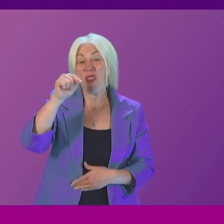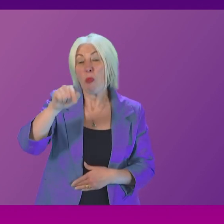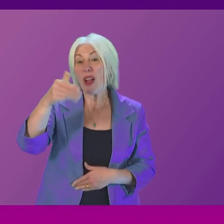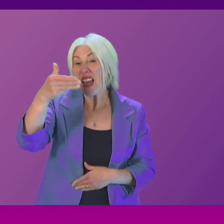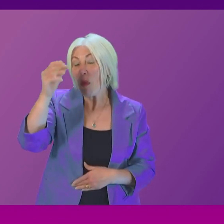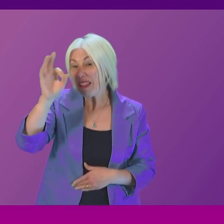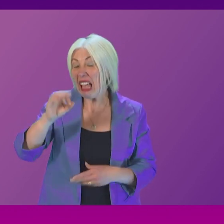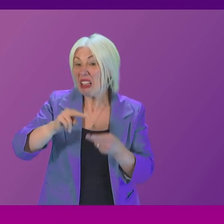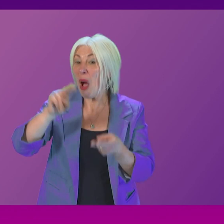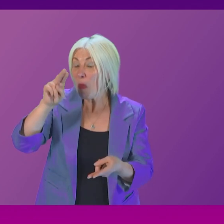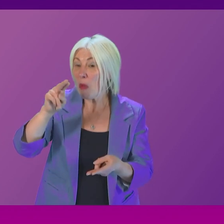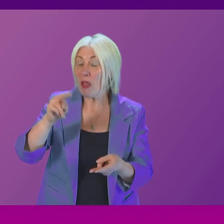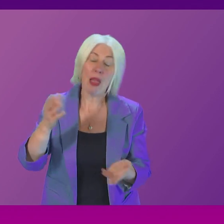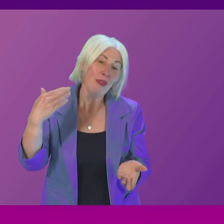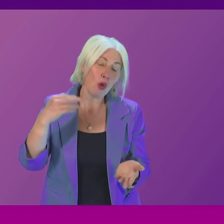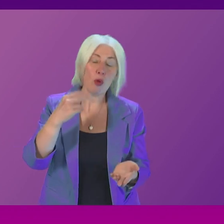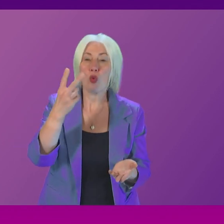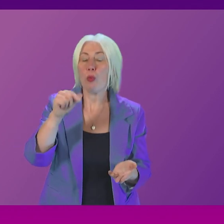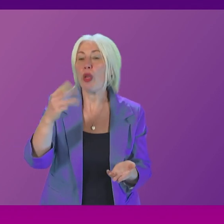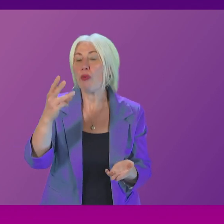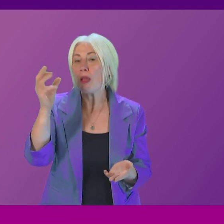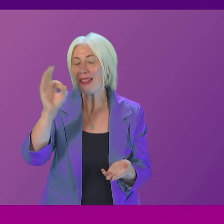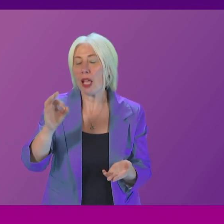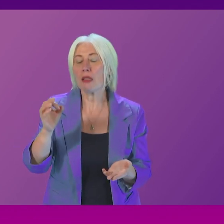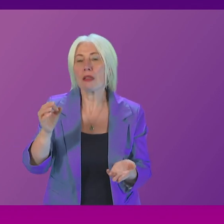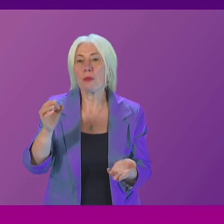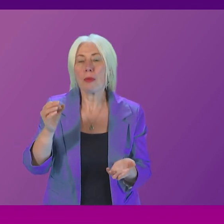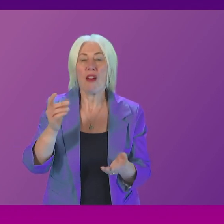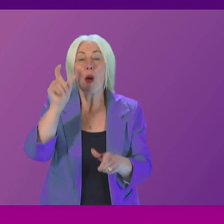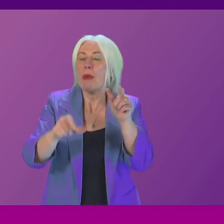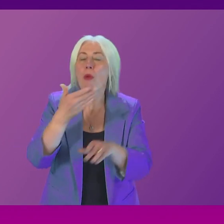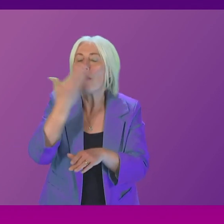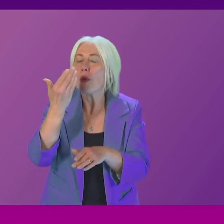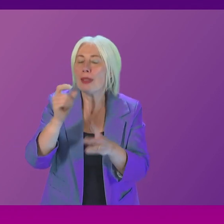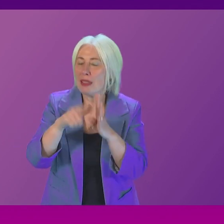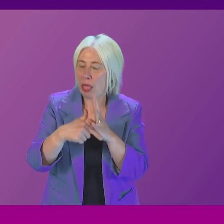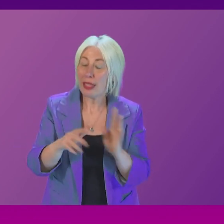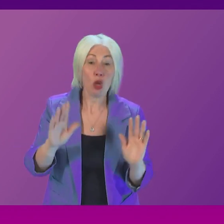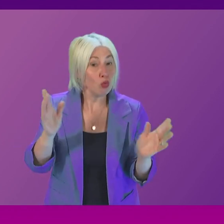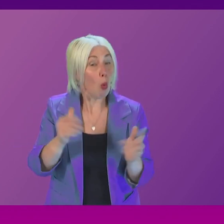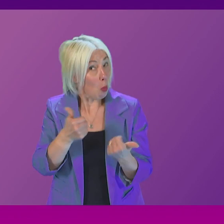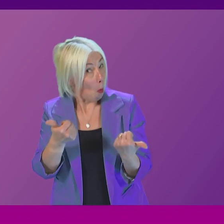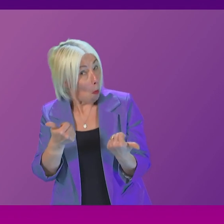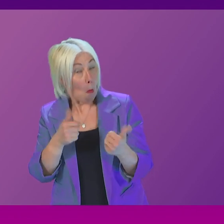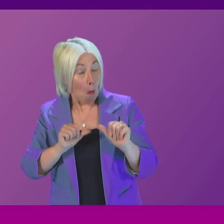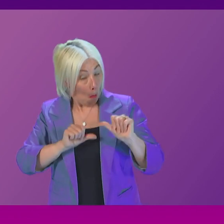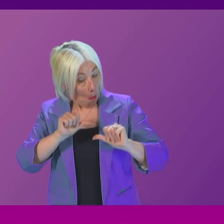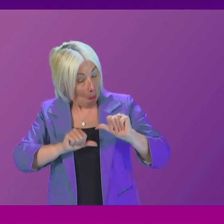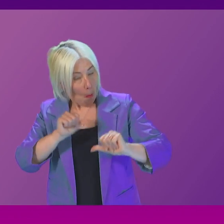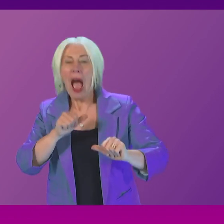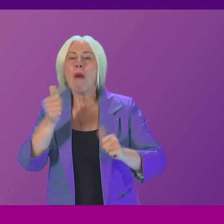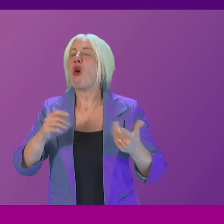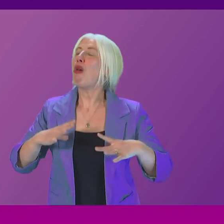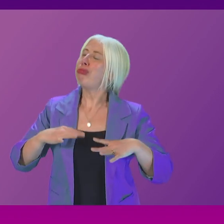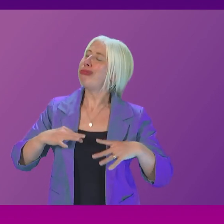7.9% compared to an increase of 2.3% compared to people that do not have a disability. So we're making progress, not complacent